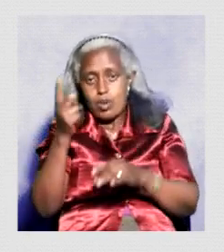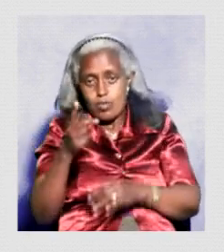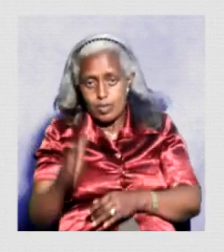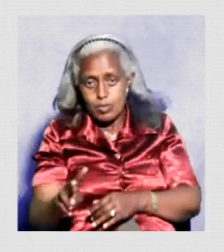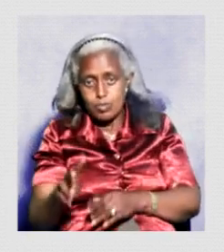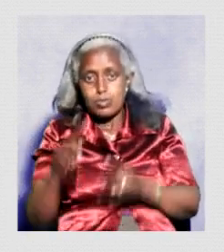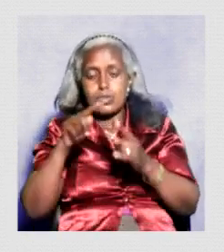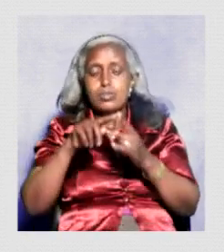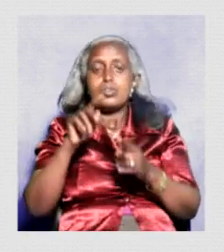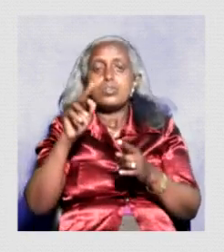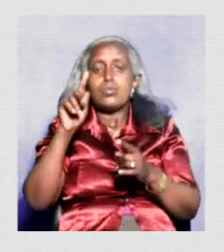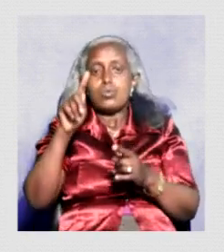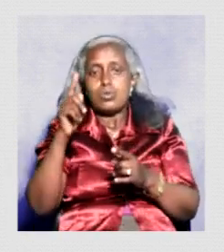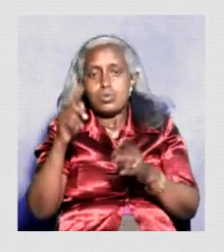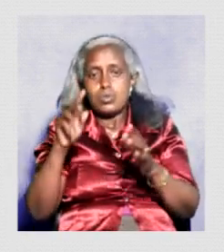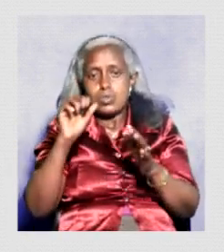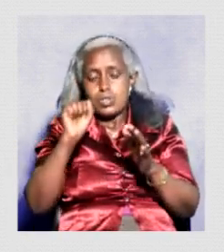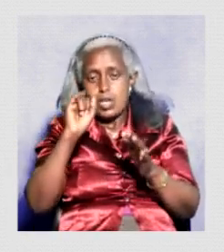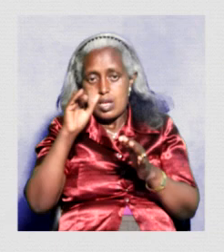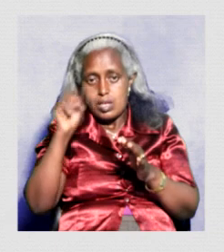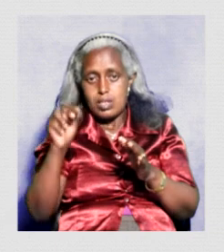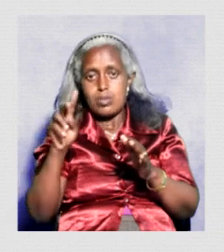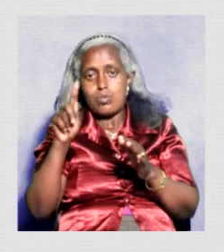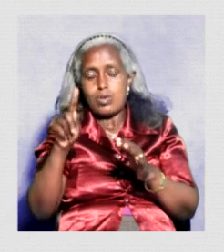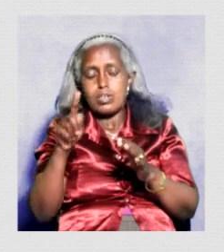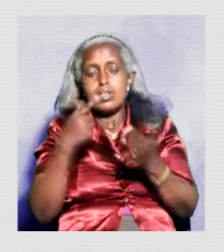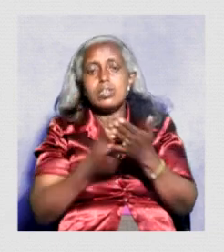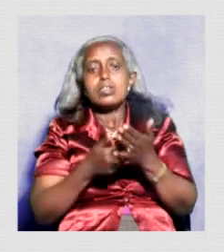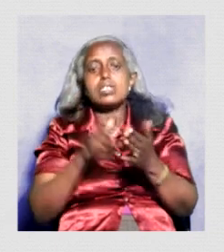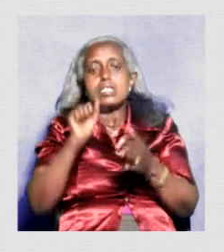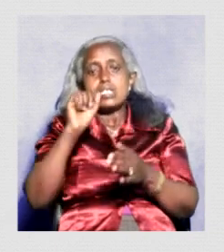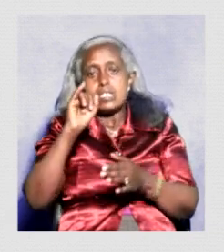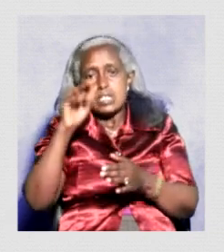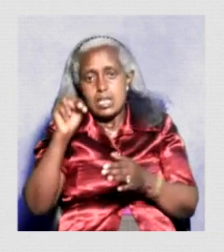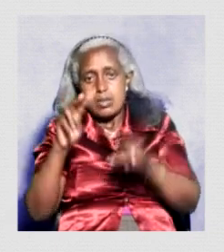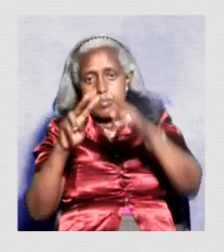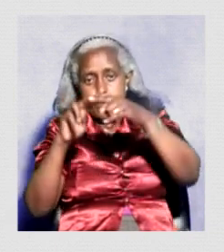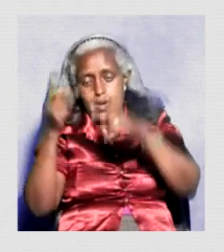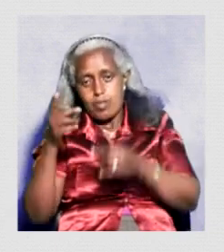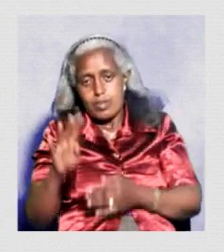of 1, and sine inverse of sine pi over 4,